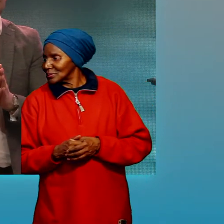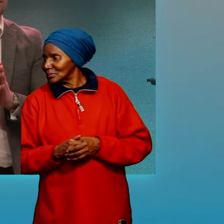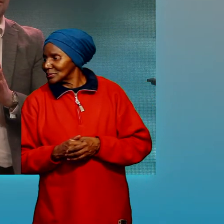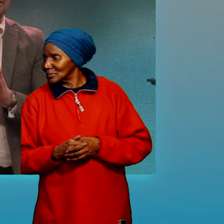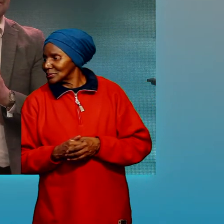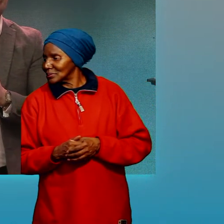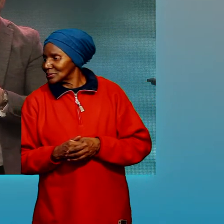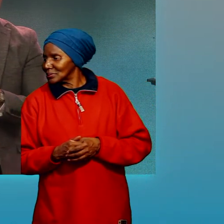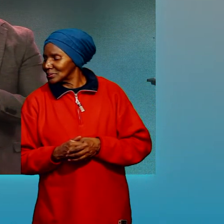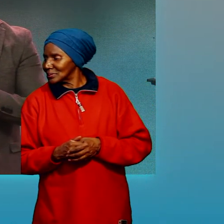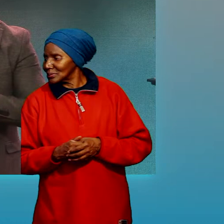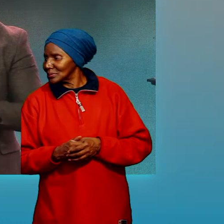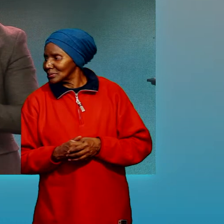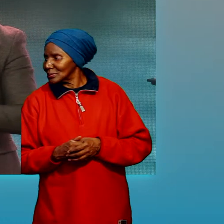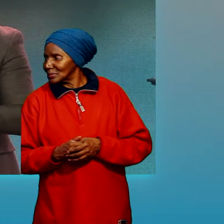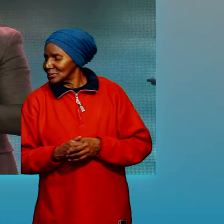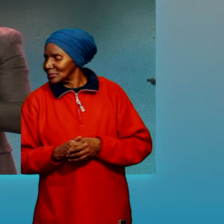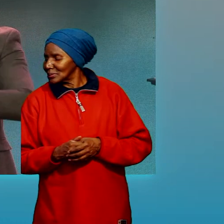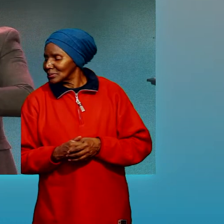heart,